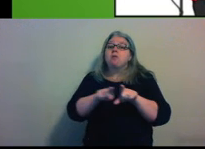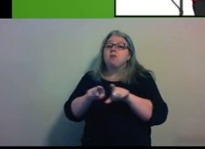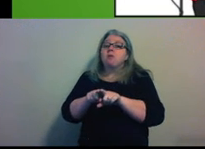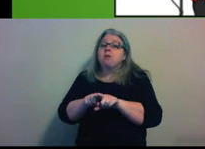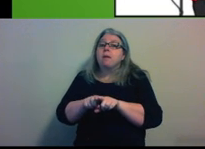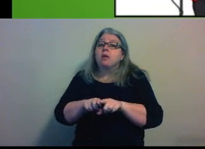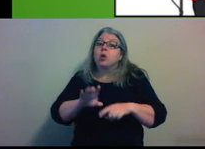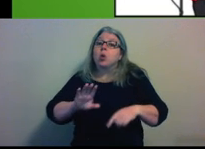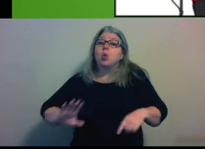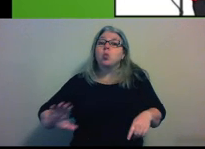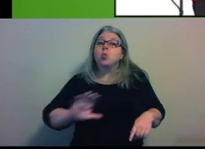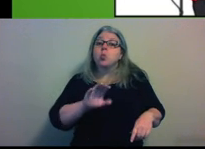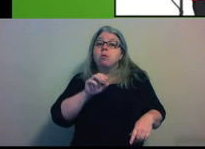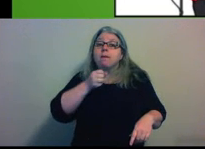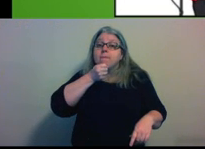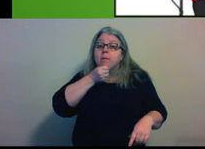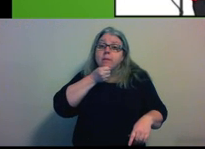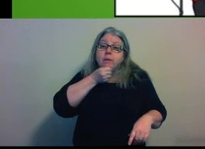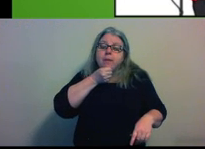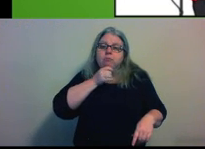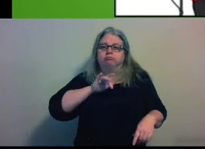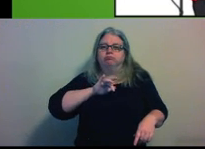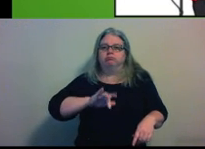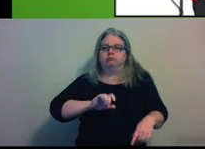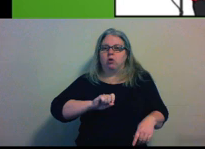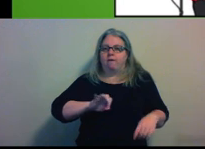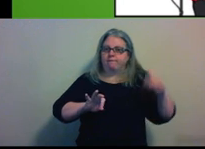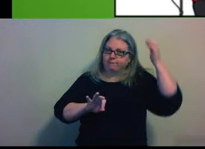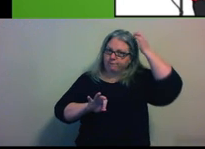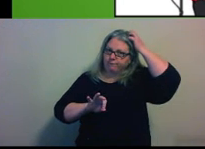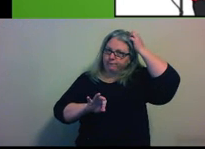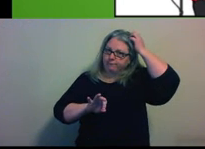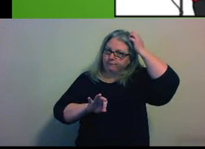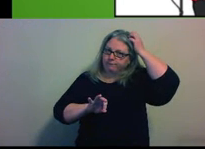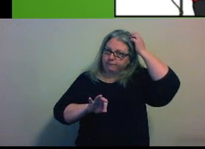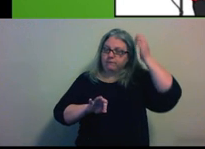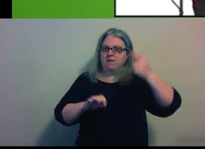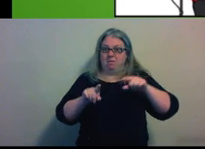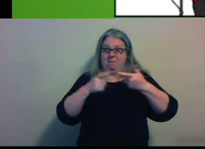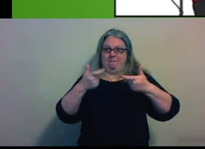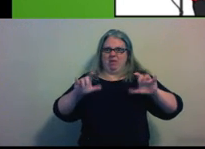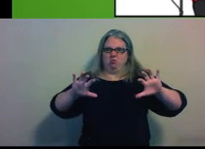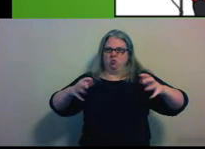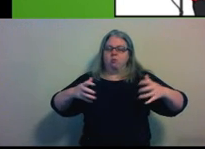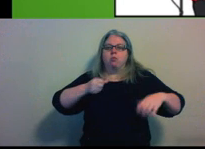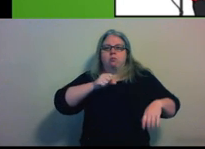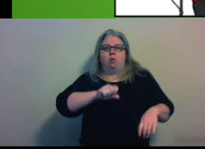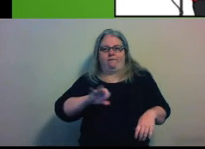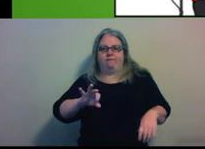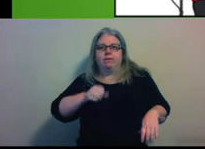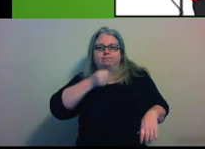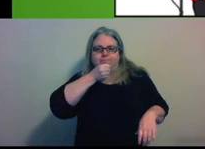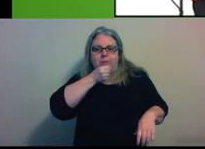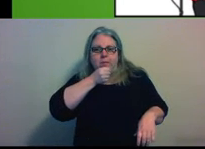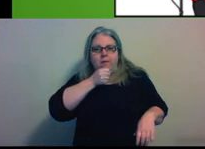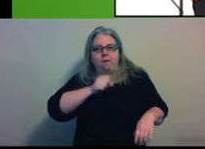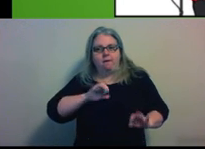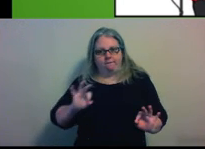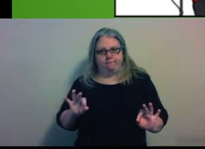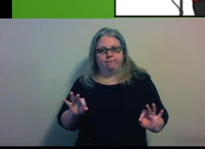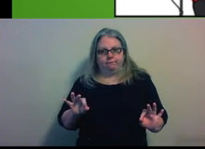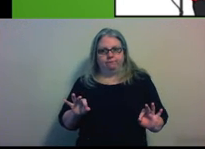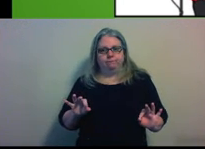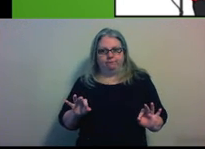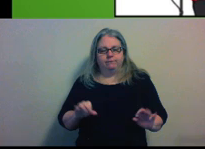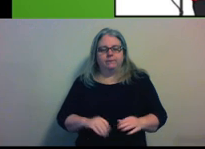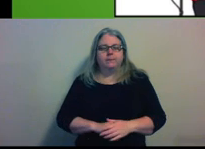Next, you want to make sure that your microphone is muted when you are in a whole group session. That means that